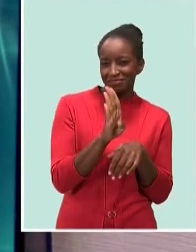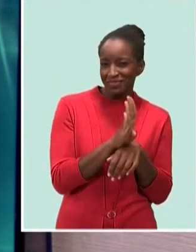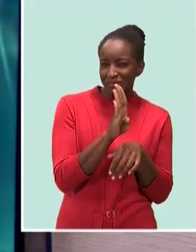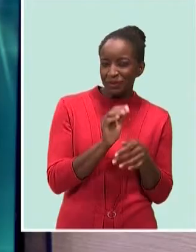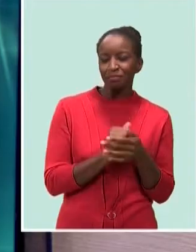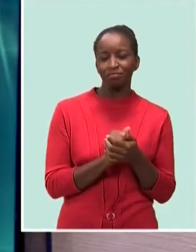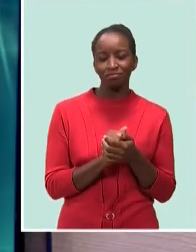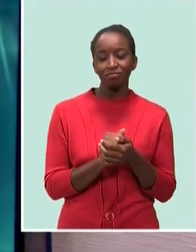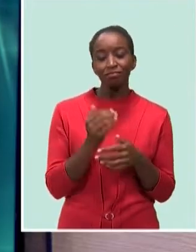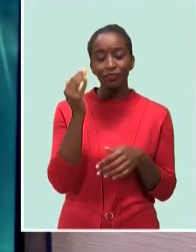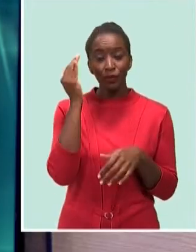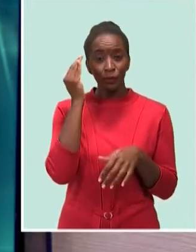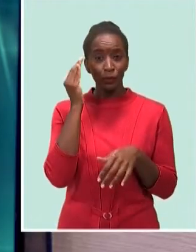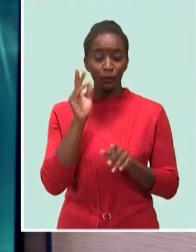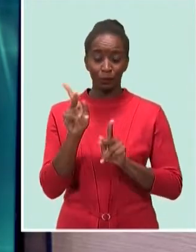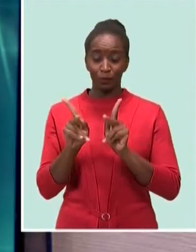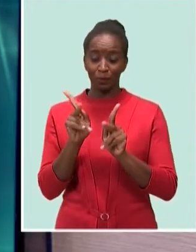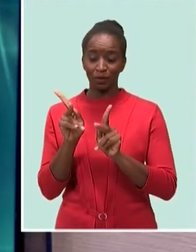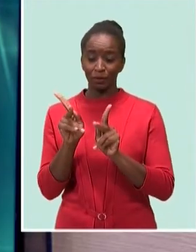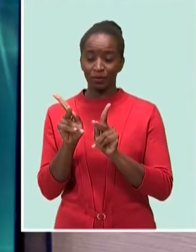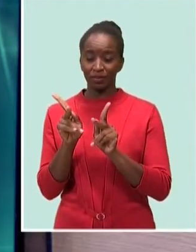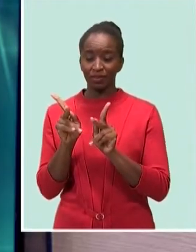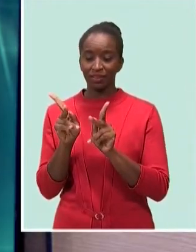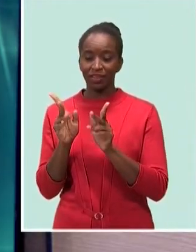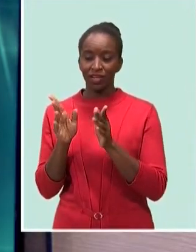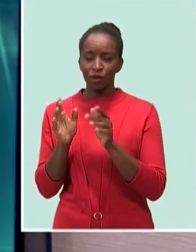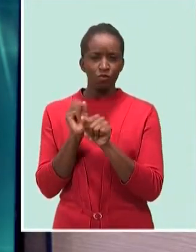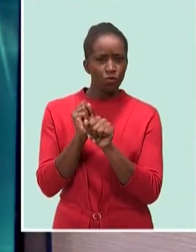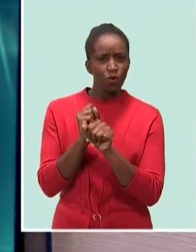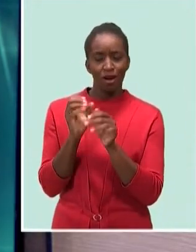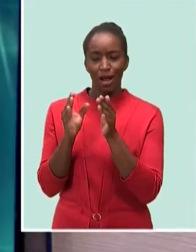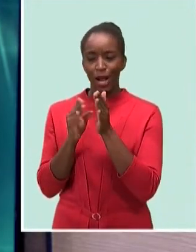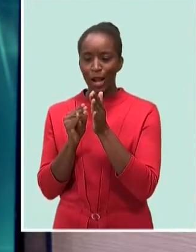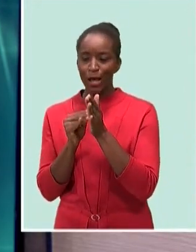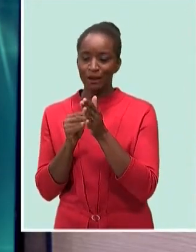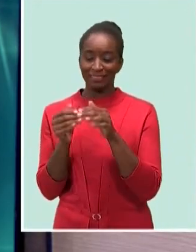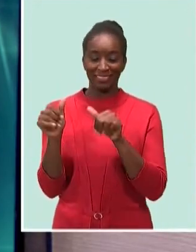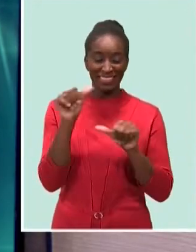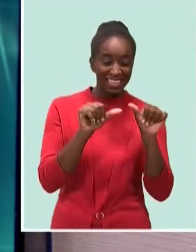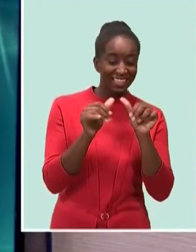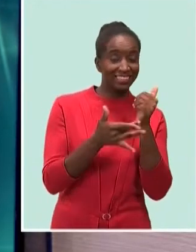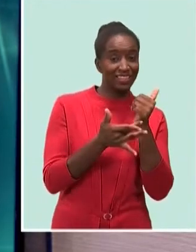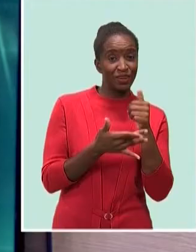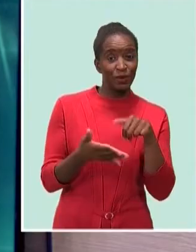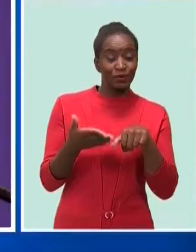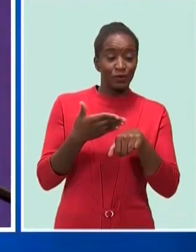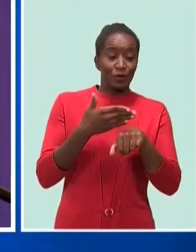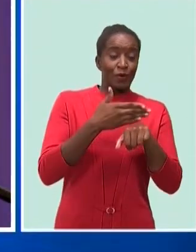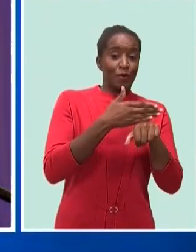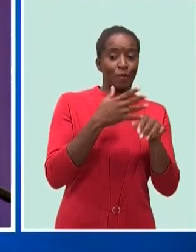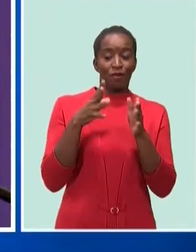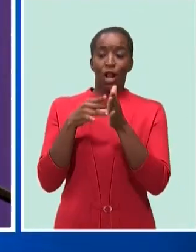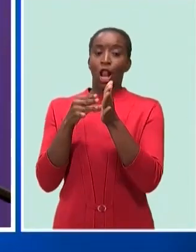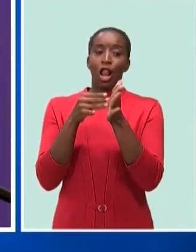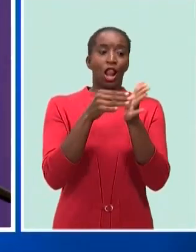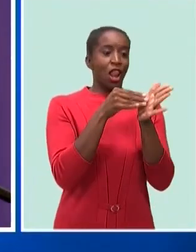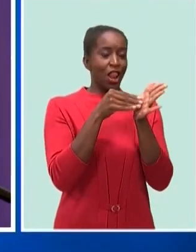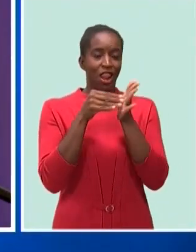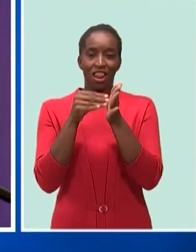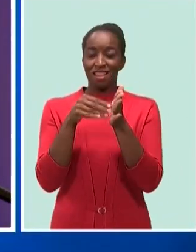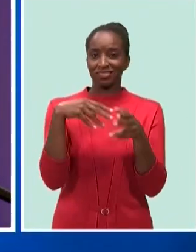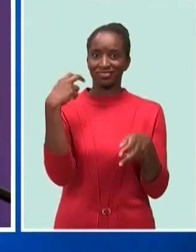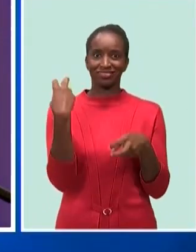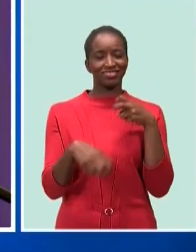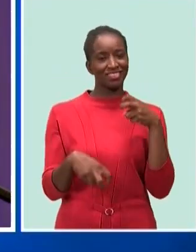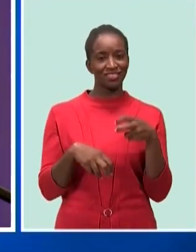keep up with the ever-changing demands in the field of science and technology. The content of a university